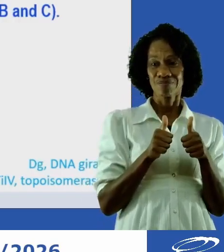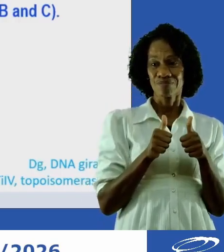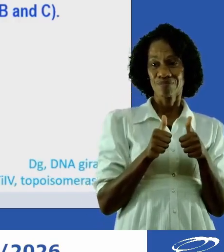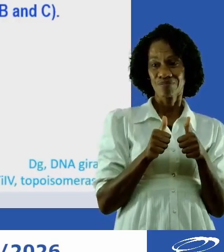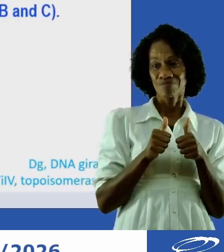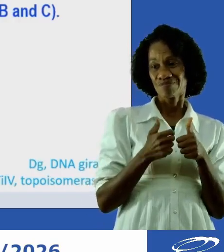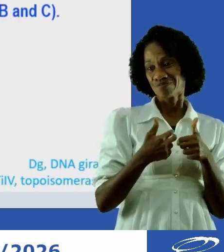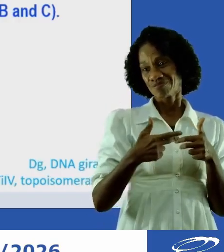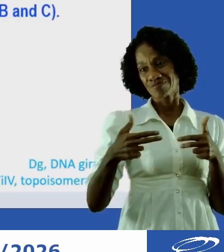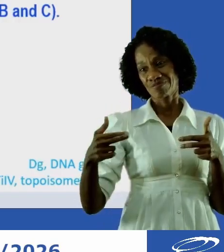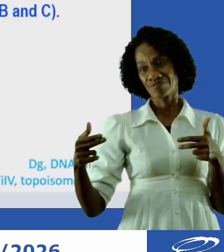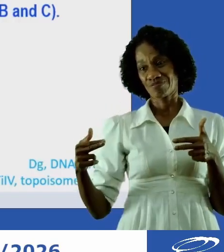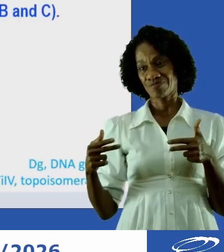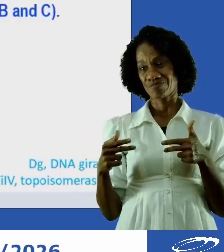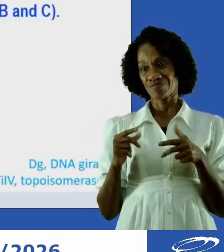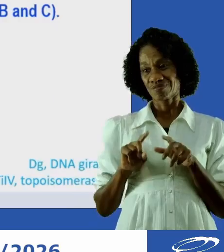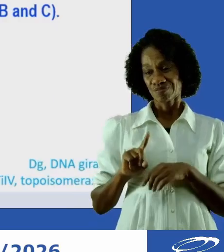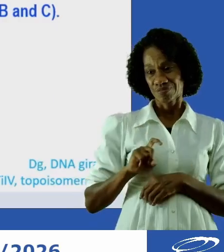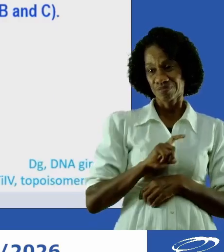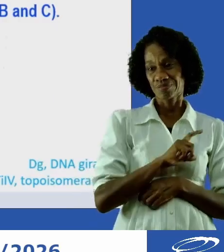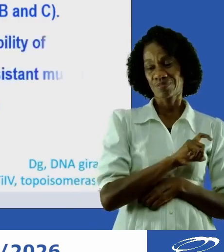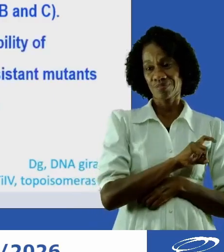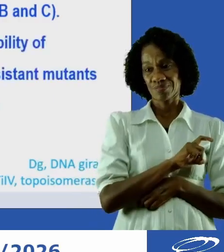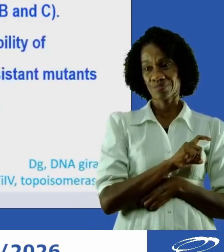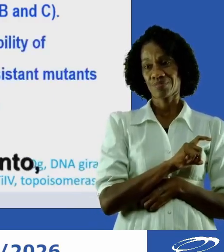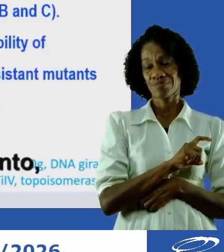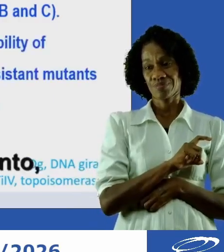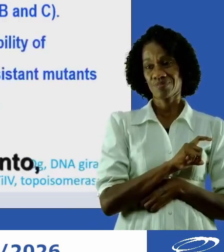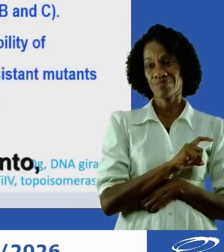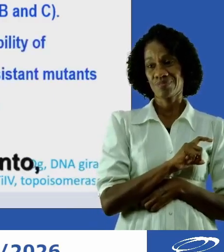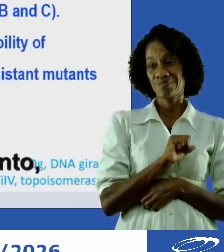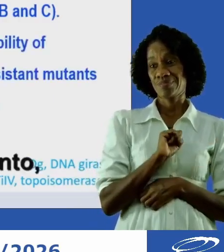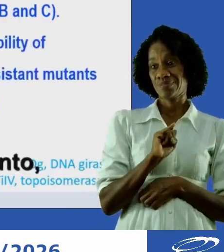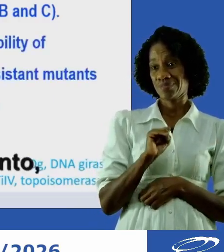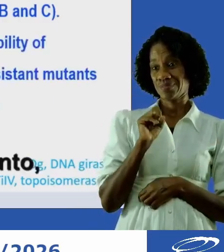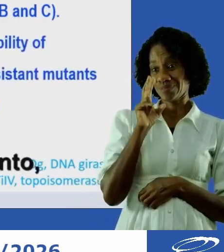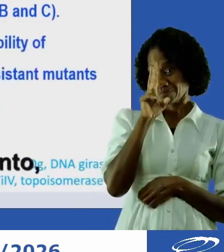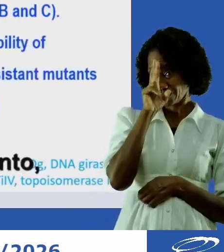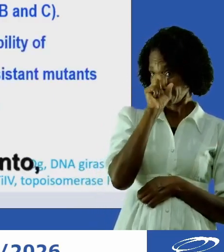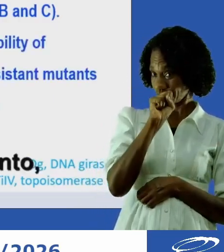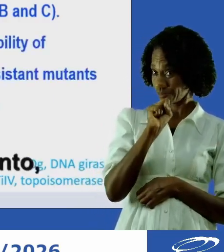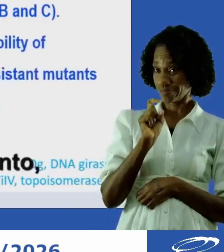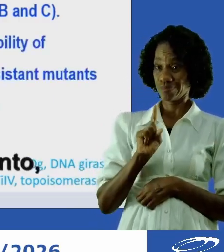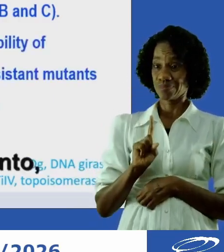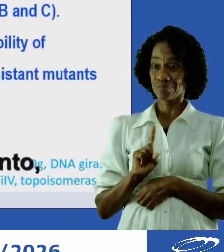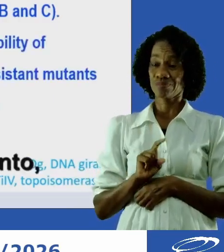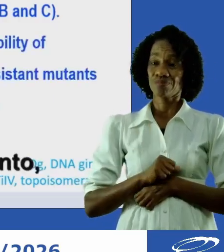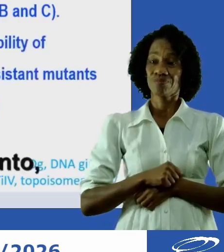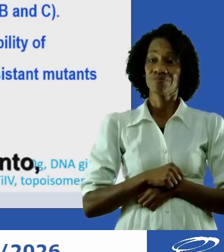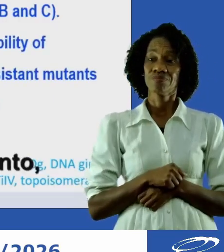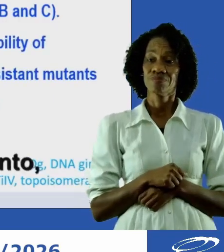So this also decreases the risk of resistance. And finally, taking all together, the